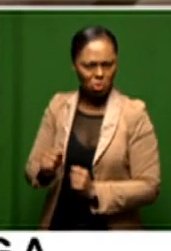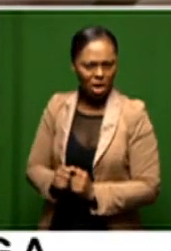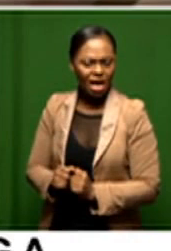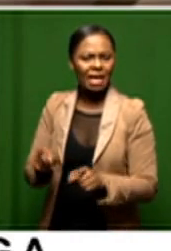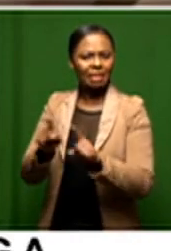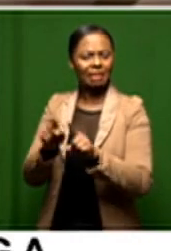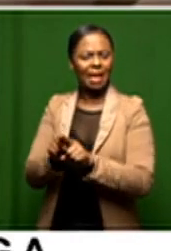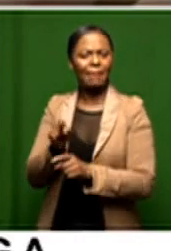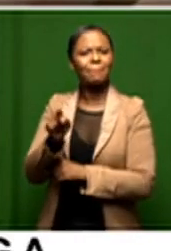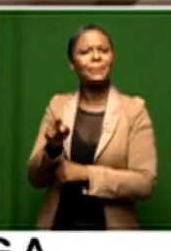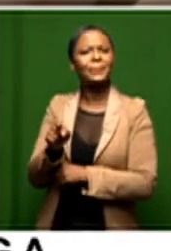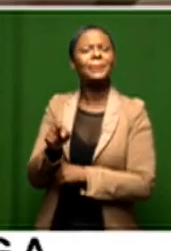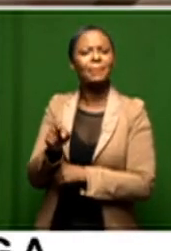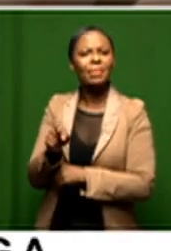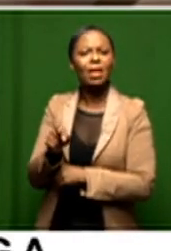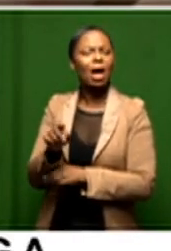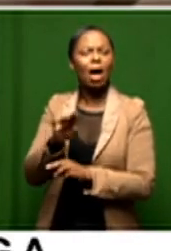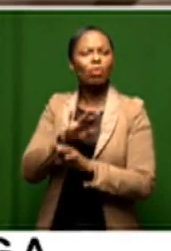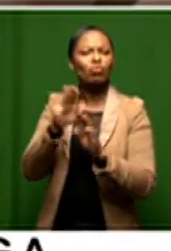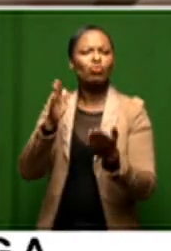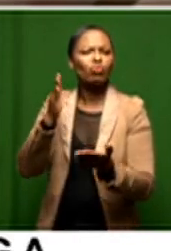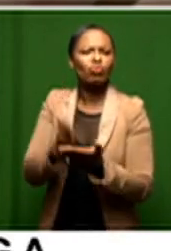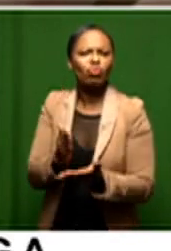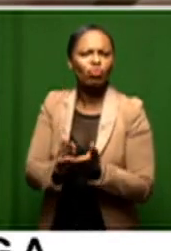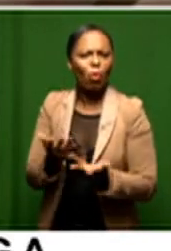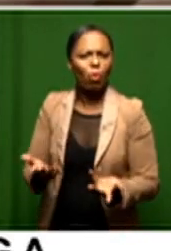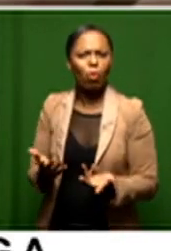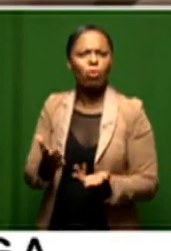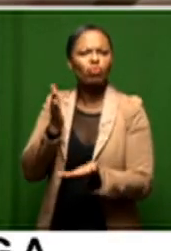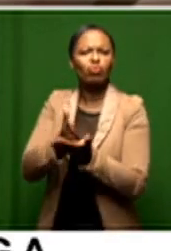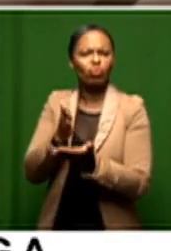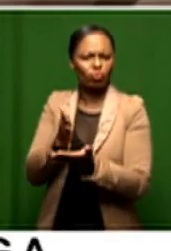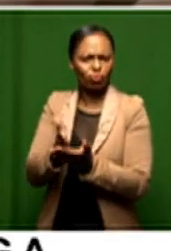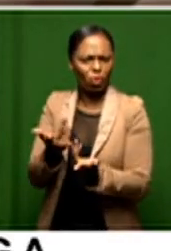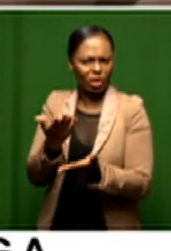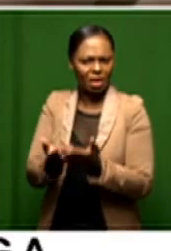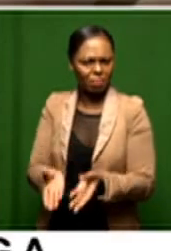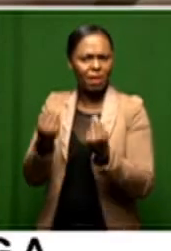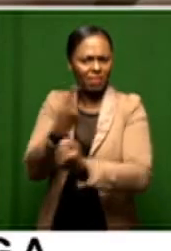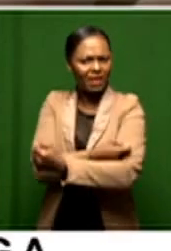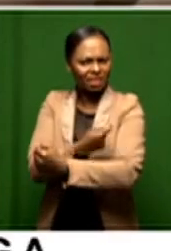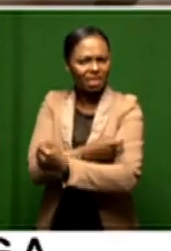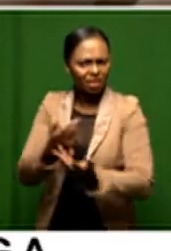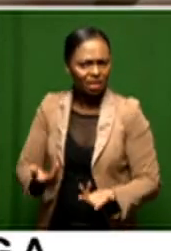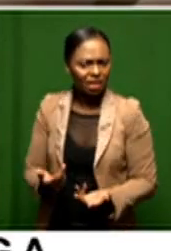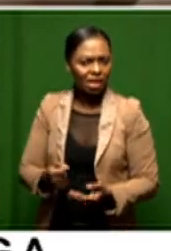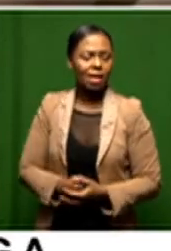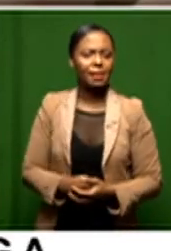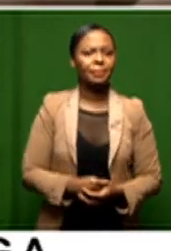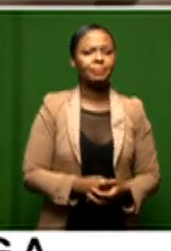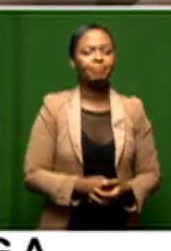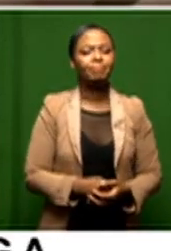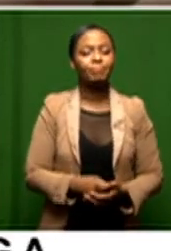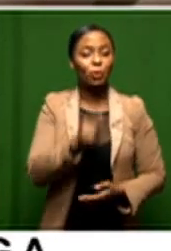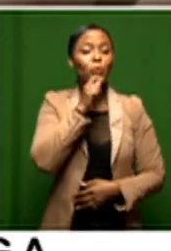And also, just how sure are we of actually securing vaccines? Look, the truth is we've got